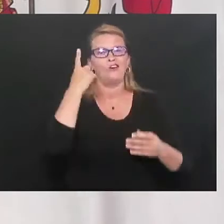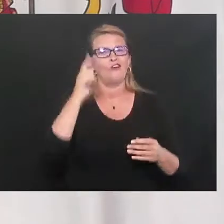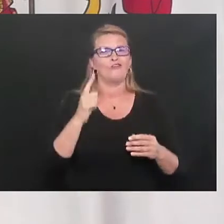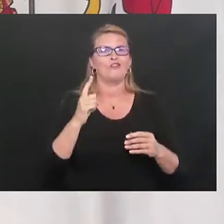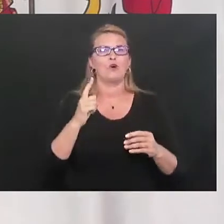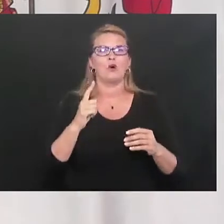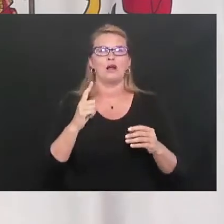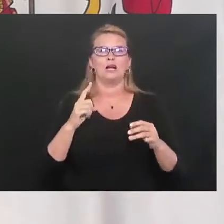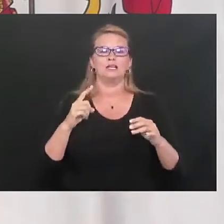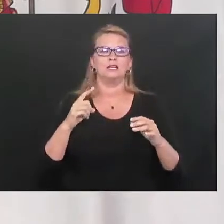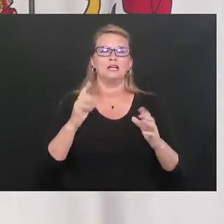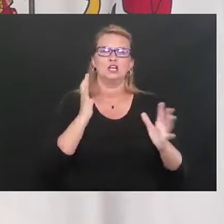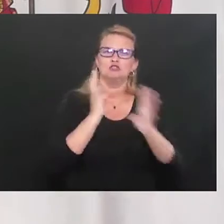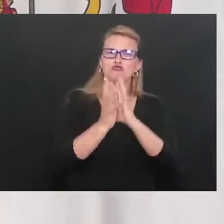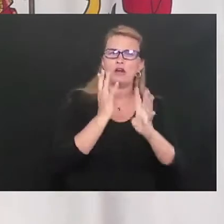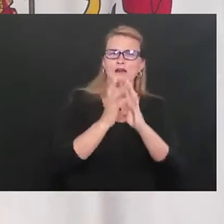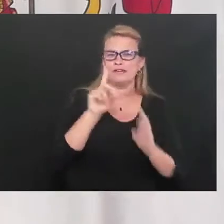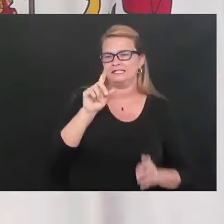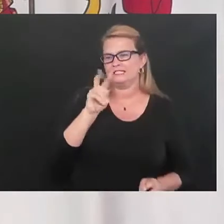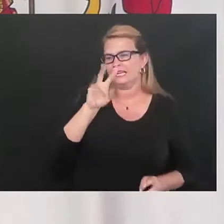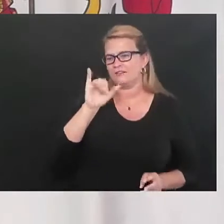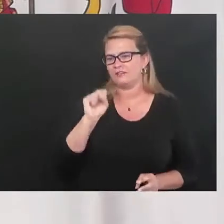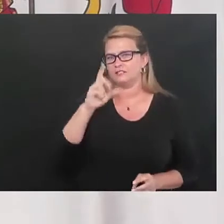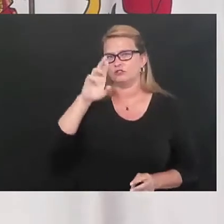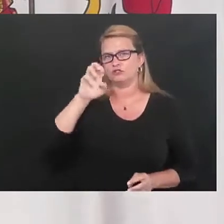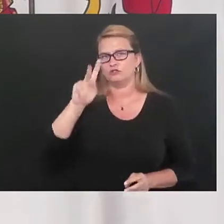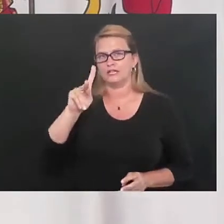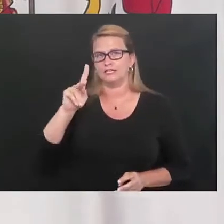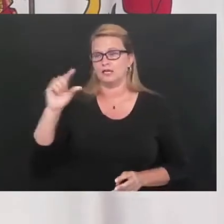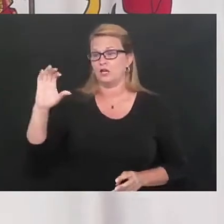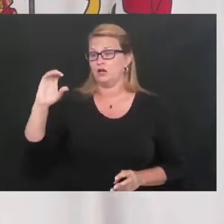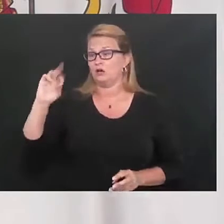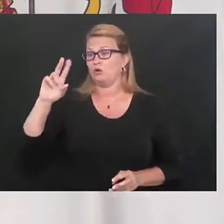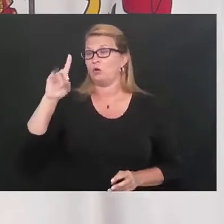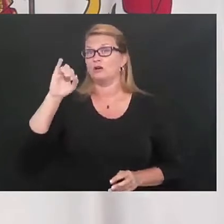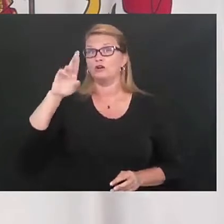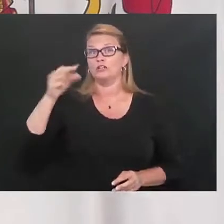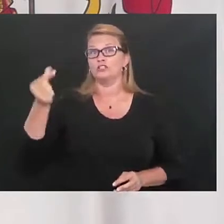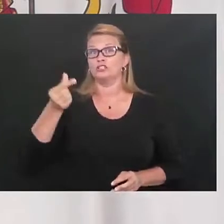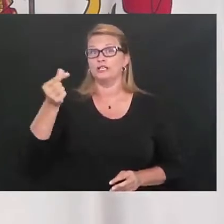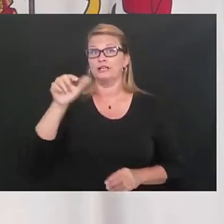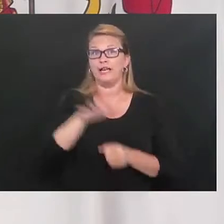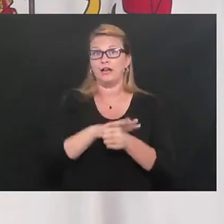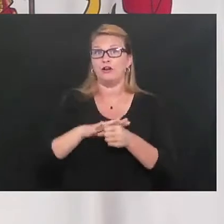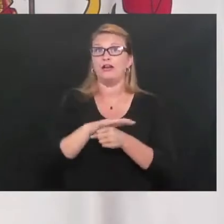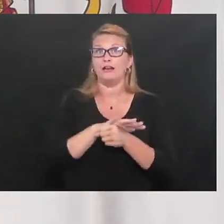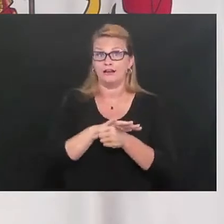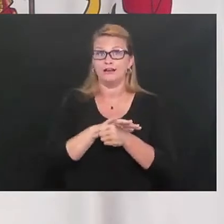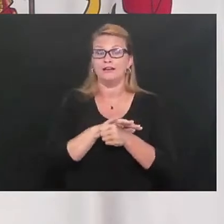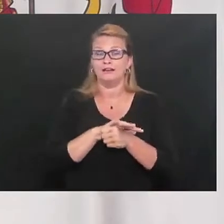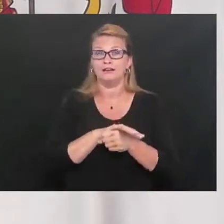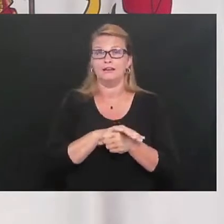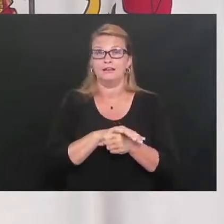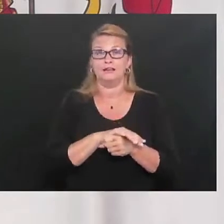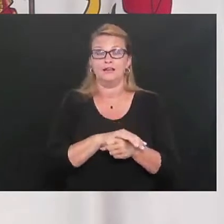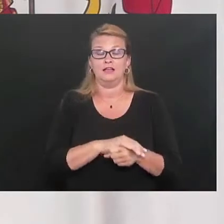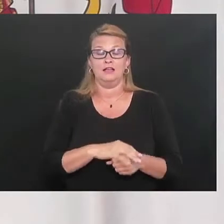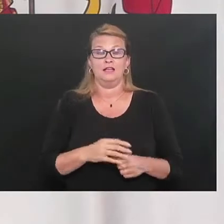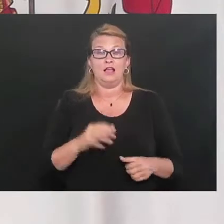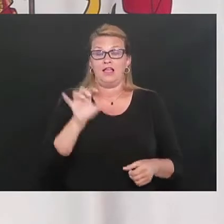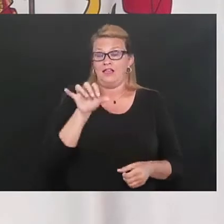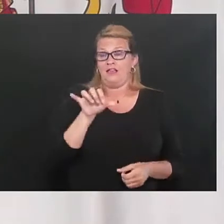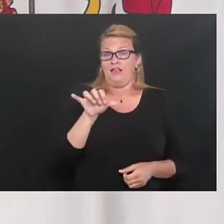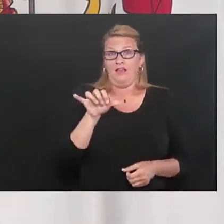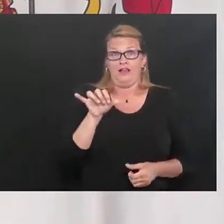into Davis Creek and the Corridor G area in Kanawha County. There's portions,